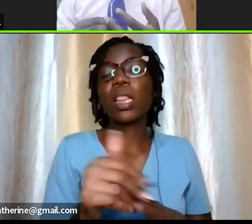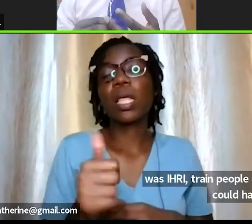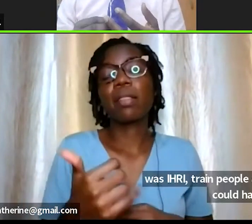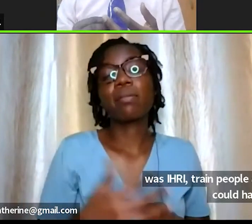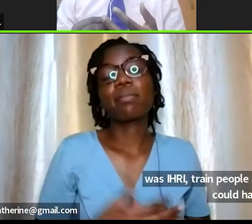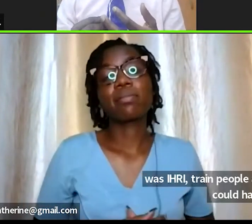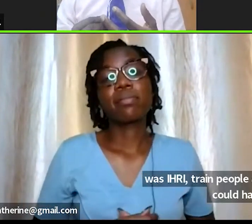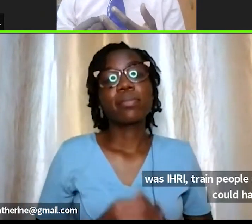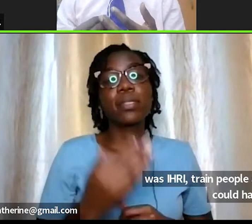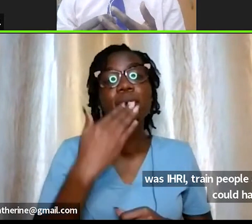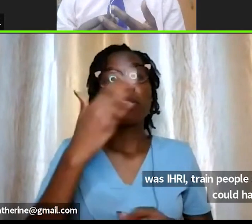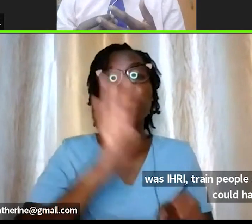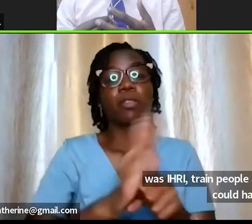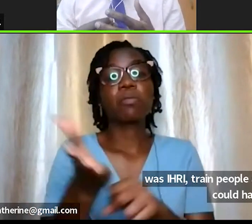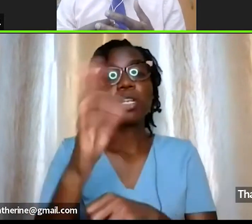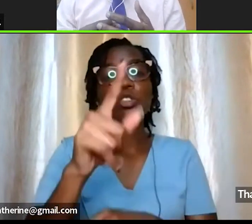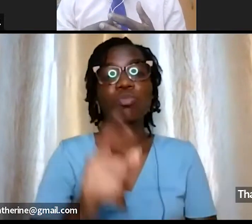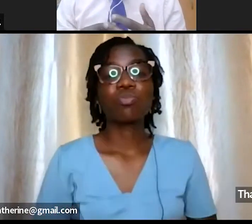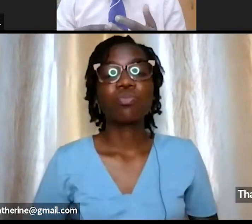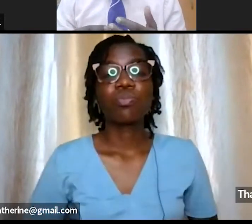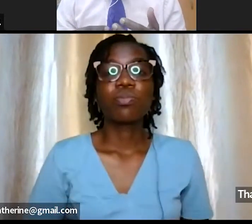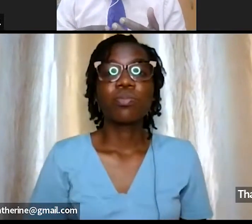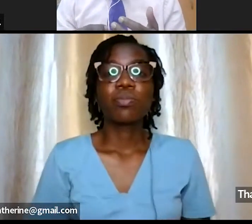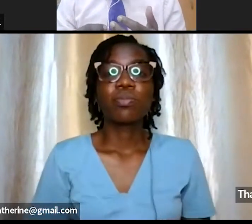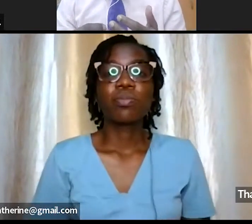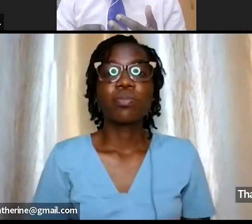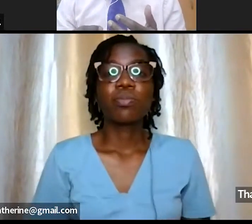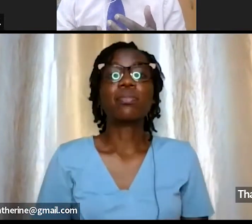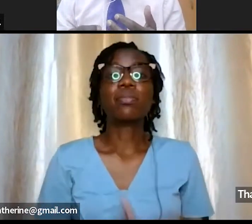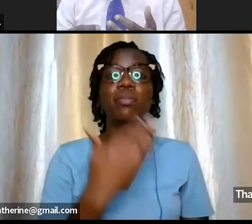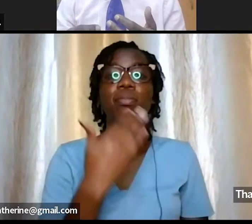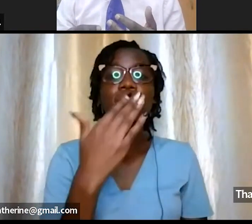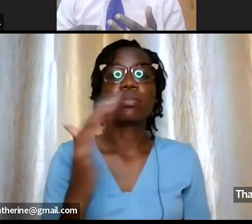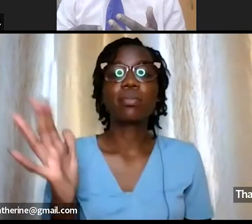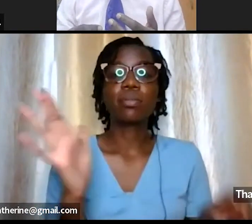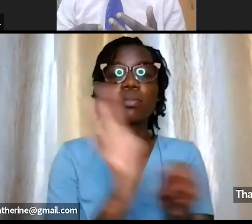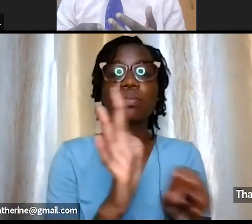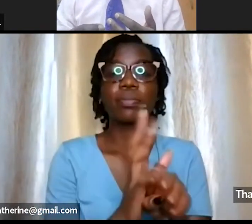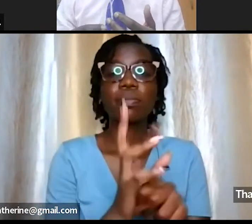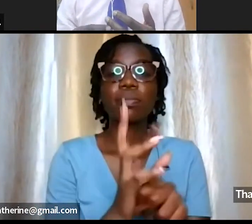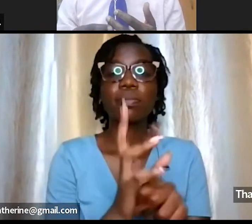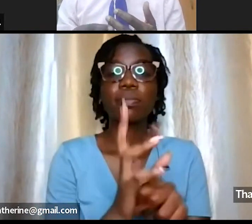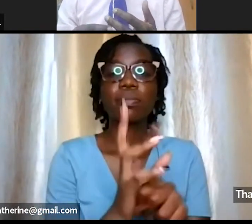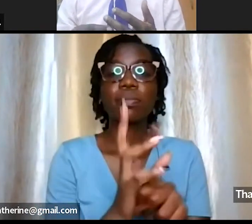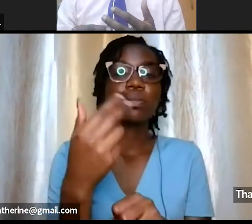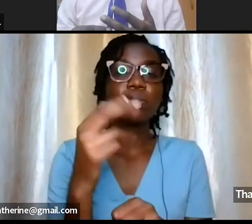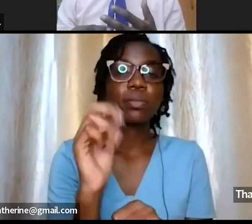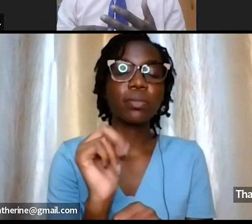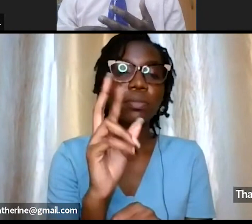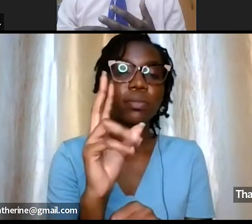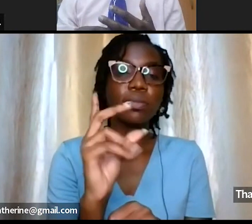Thank you. Back to you. Thank you so much, Richard. As you are talking, there is a comment that was written here